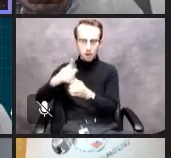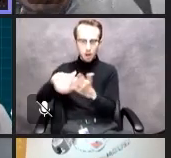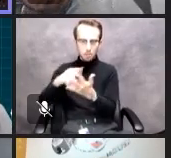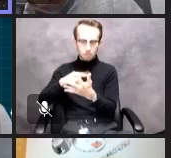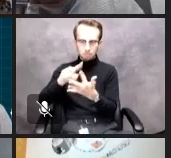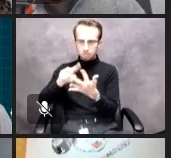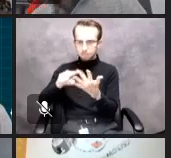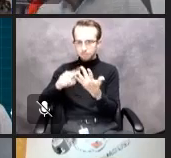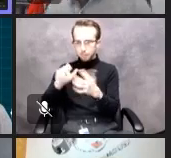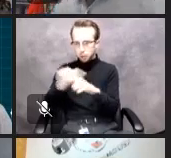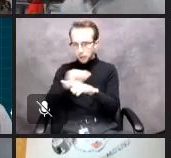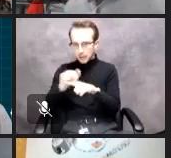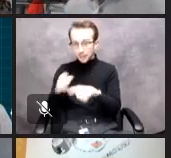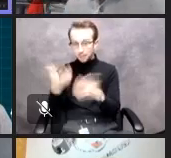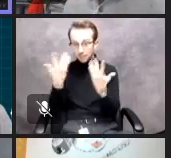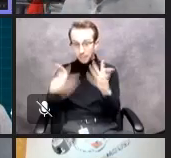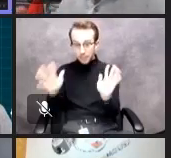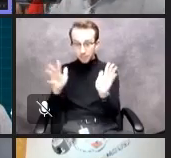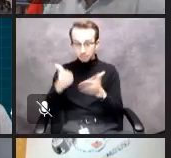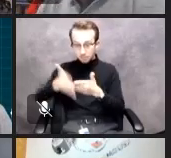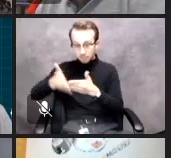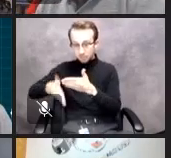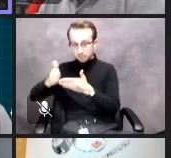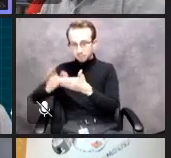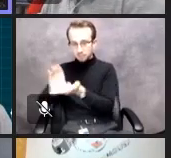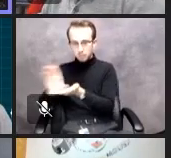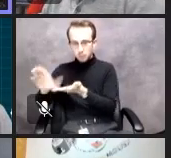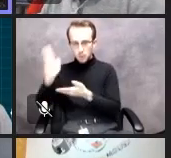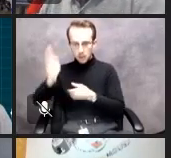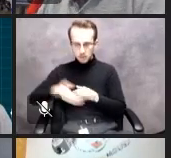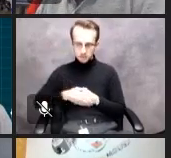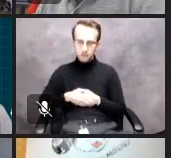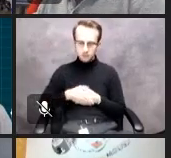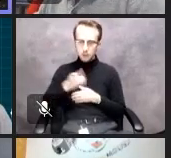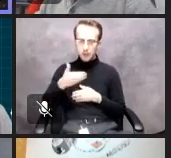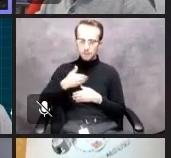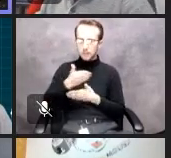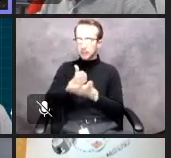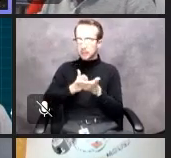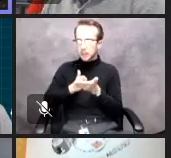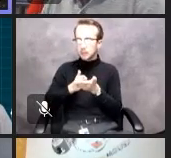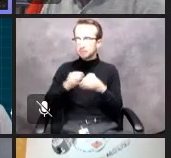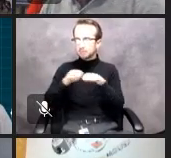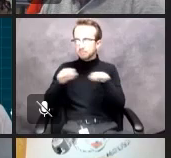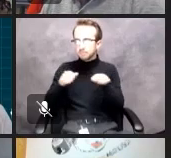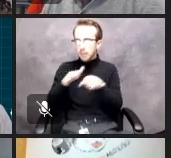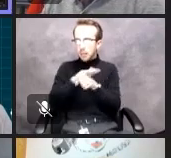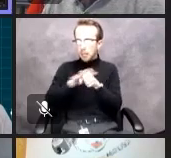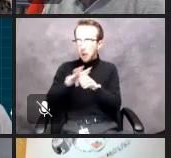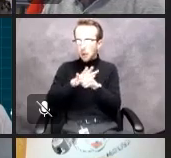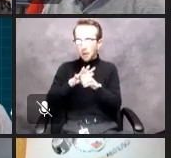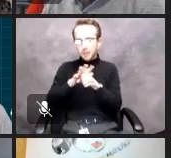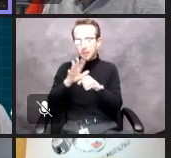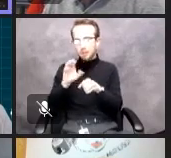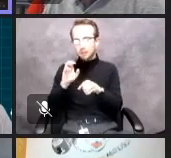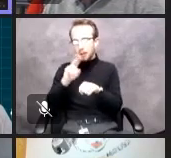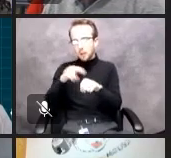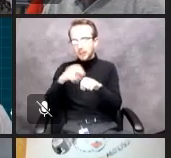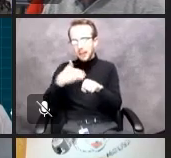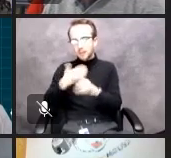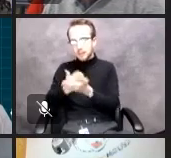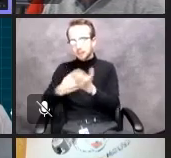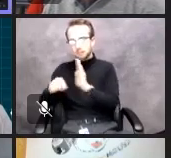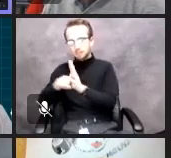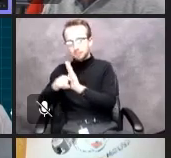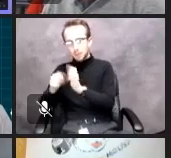training modules or something. So there are some ways that you could go about it locally. Of course, there's trade-offs associated with that. I know that's not. It's easy